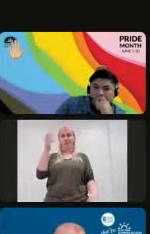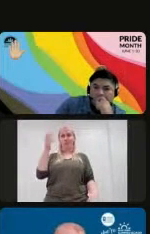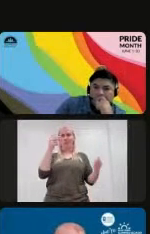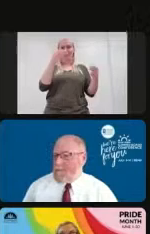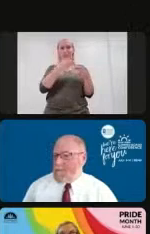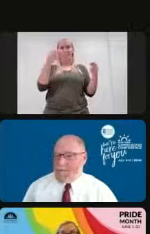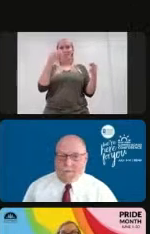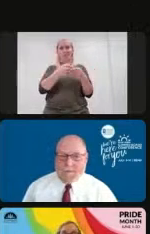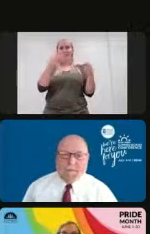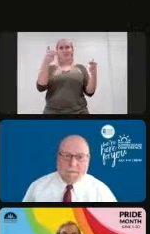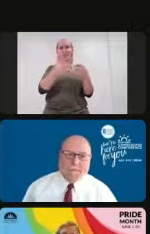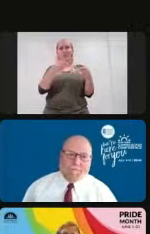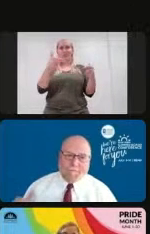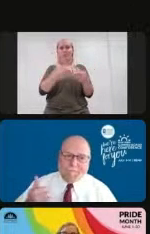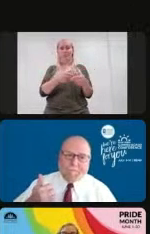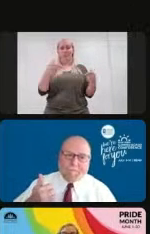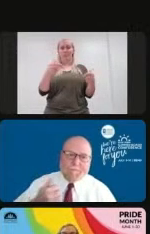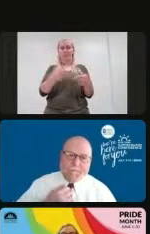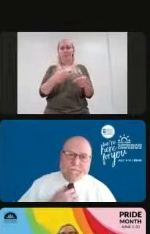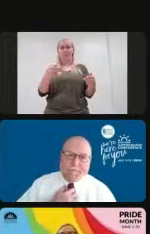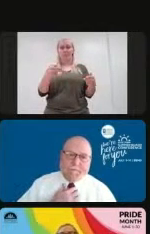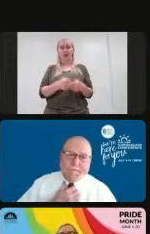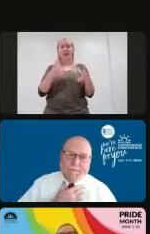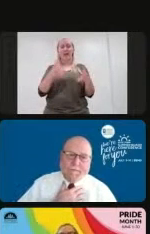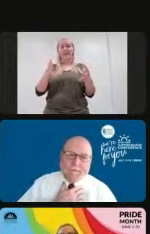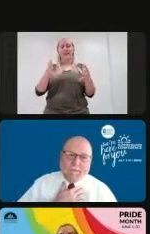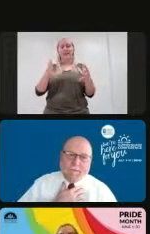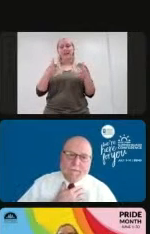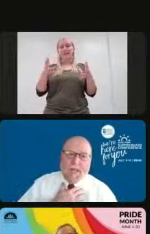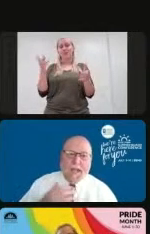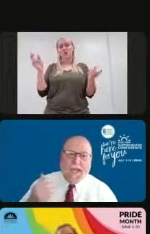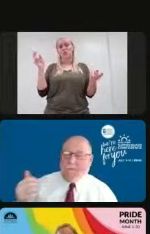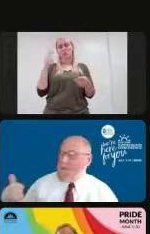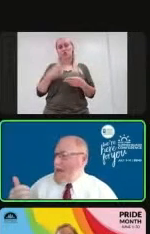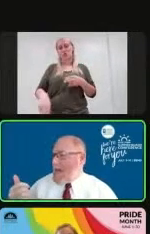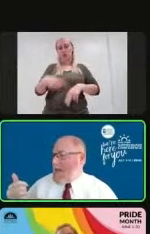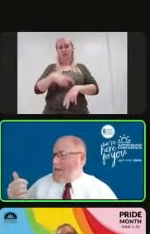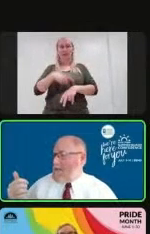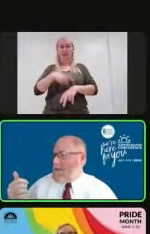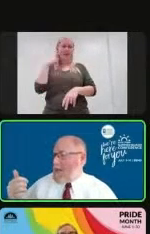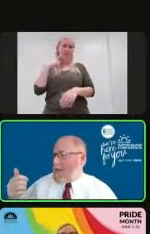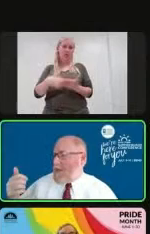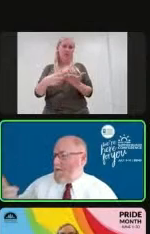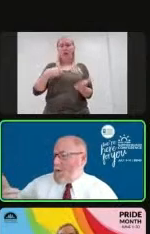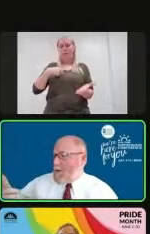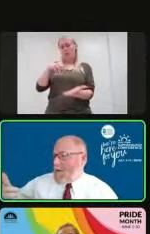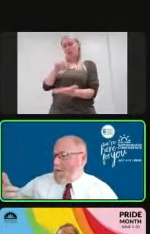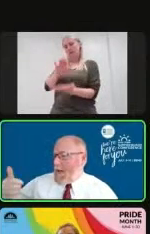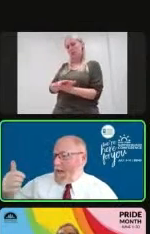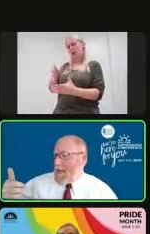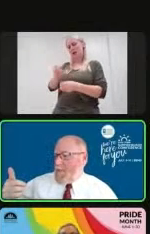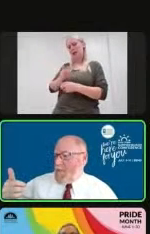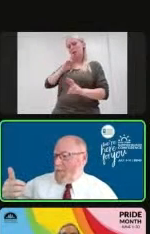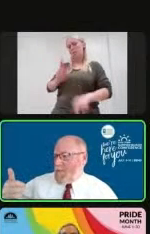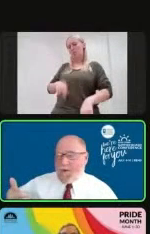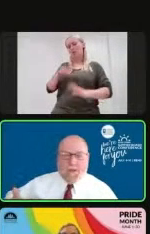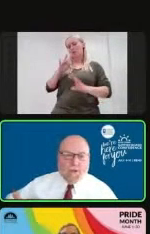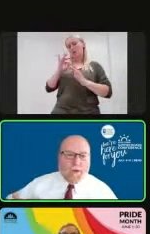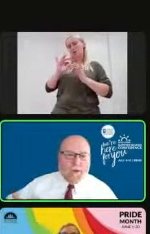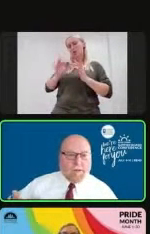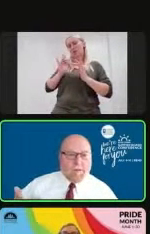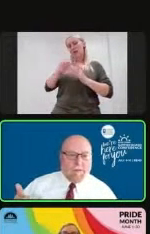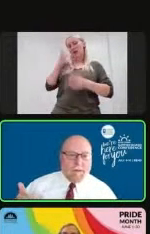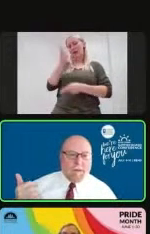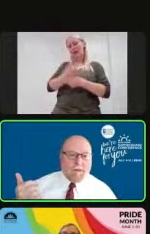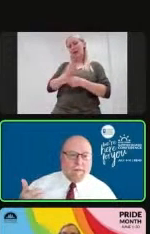slide and leaves just very little time for discussion. I captured that as get reports offline and keep reports